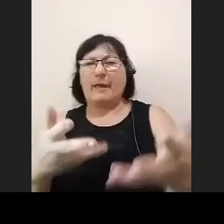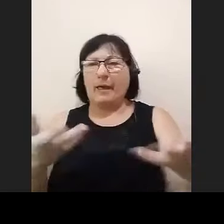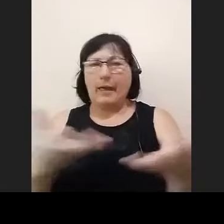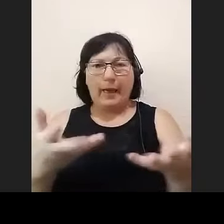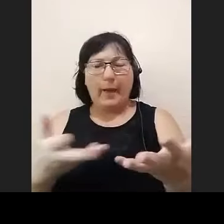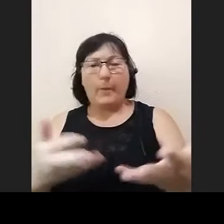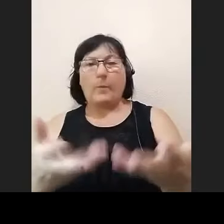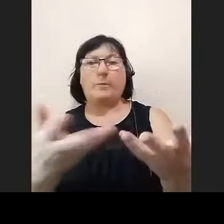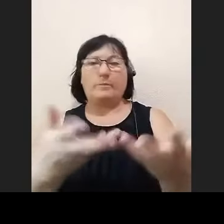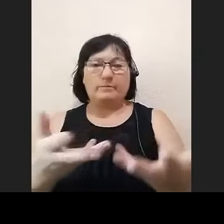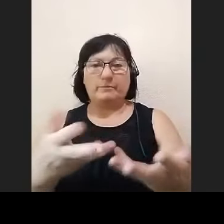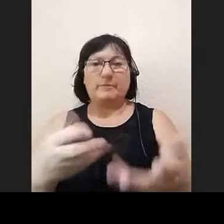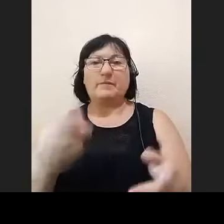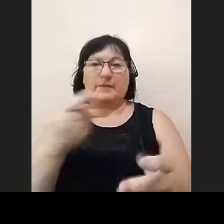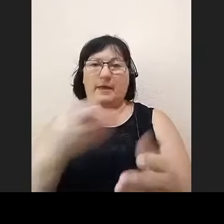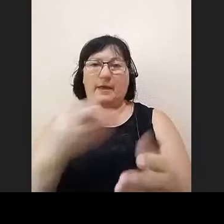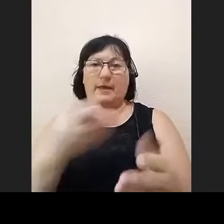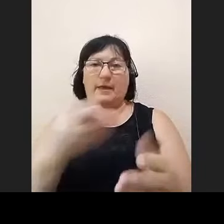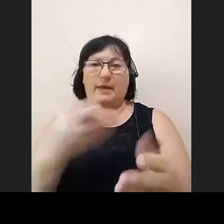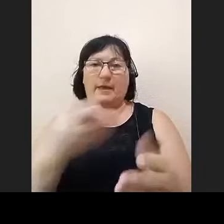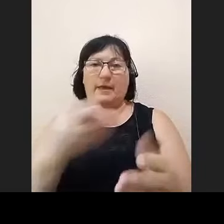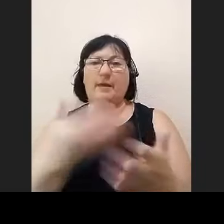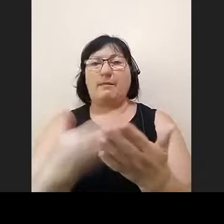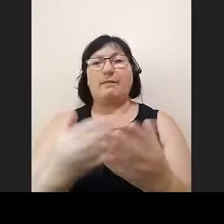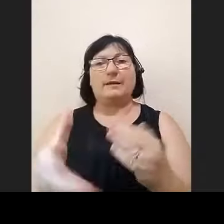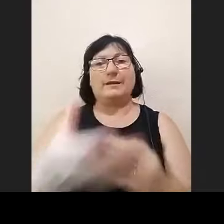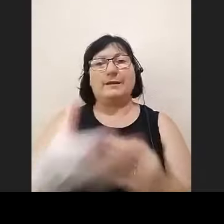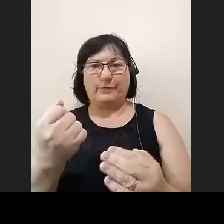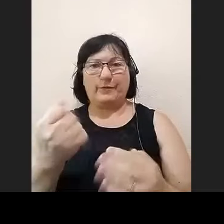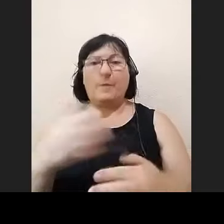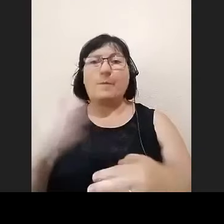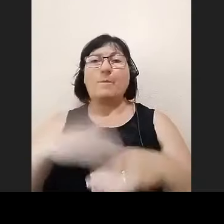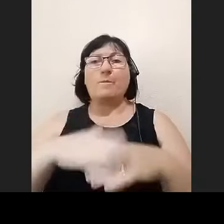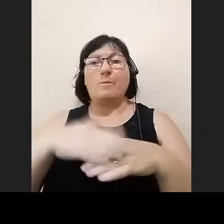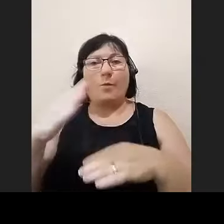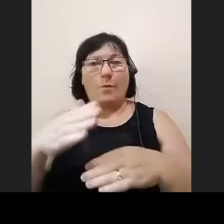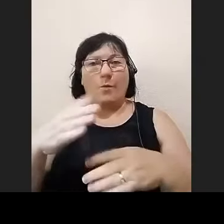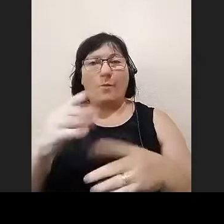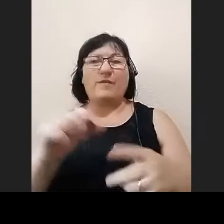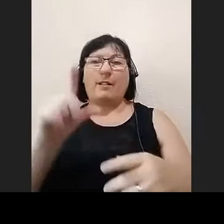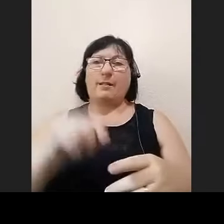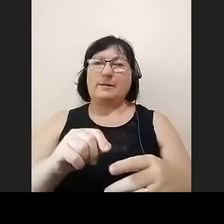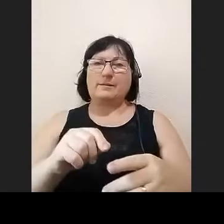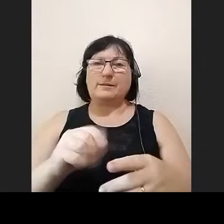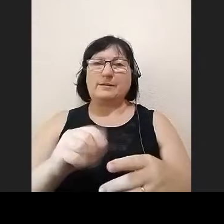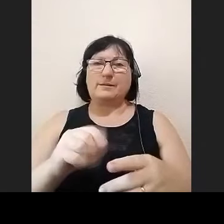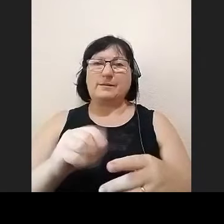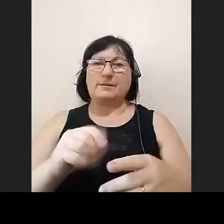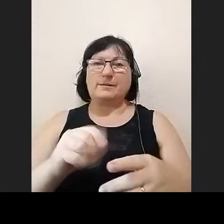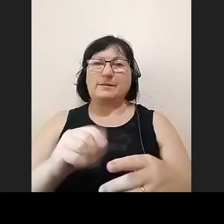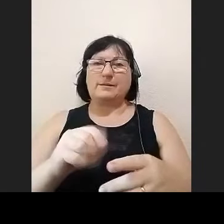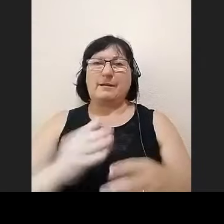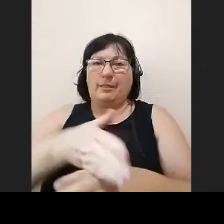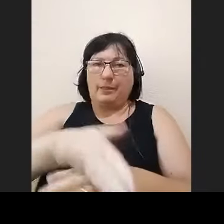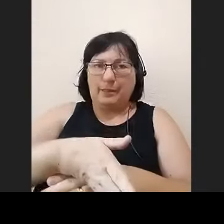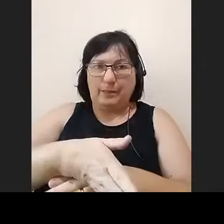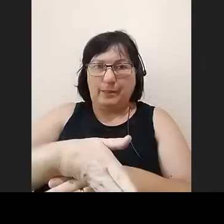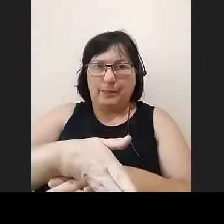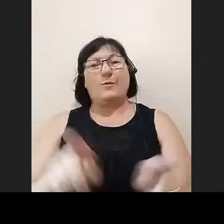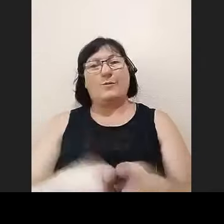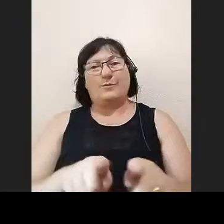less effort, with the goal of ensuring sustainable and long-term compliance through incentives that are